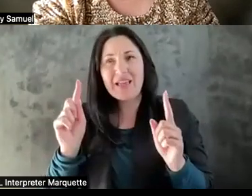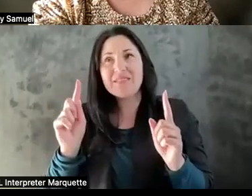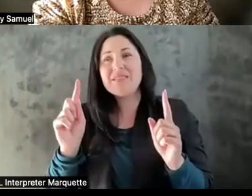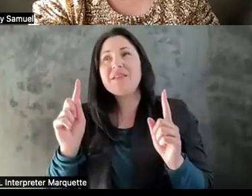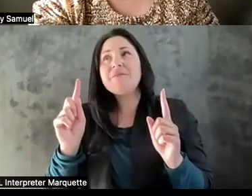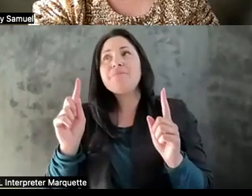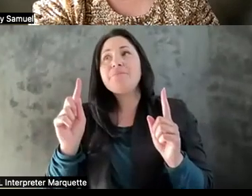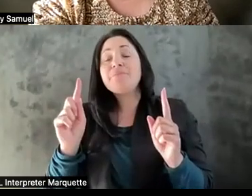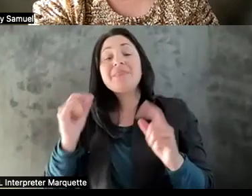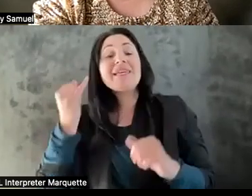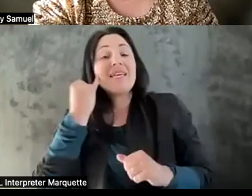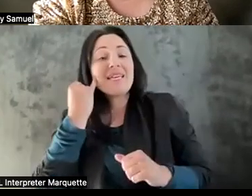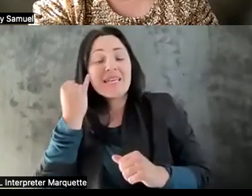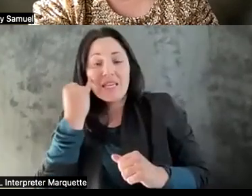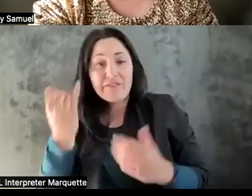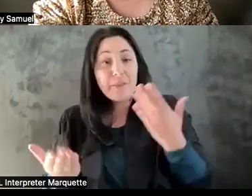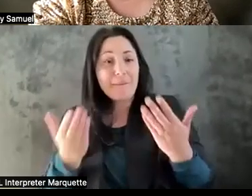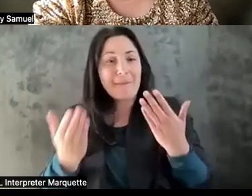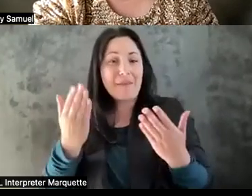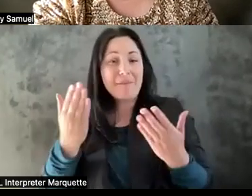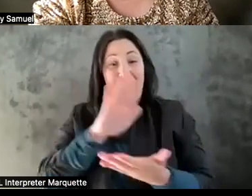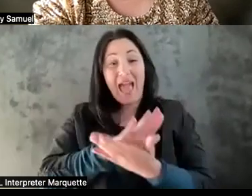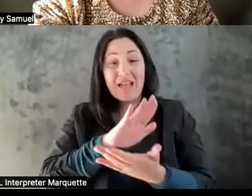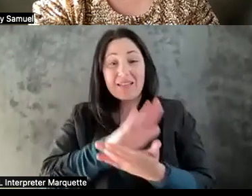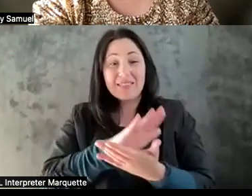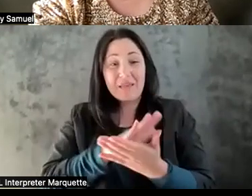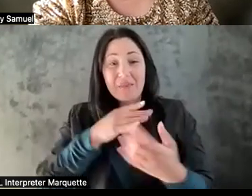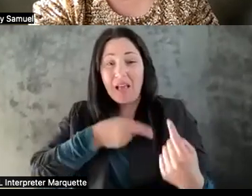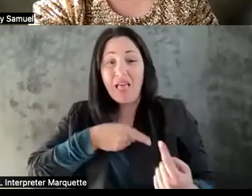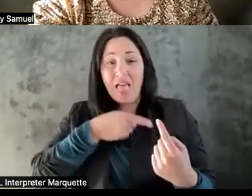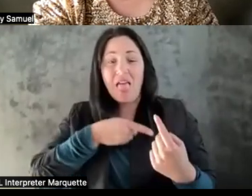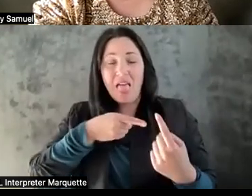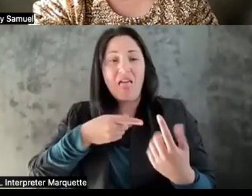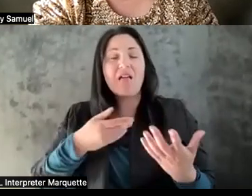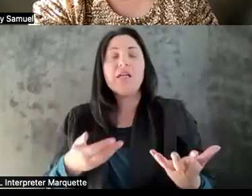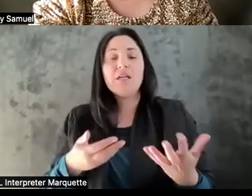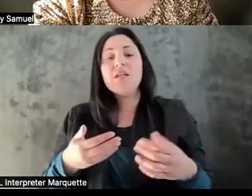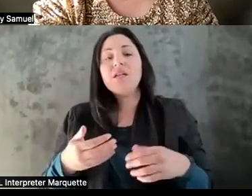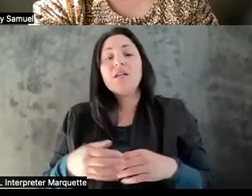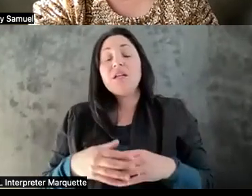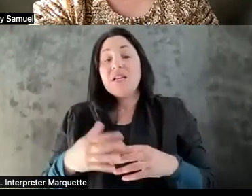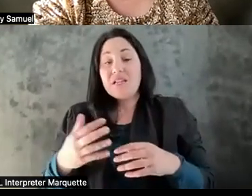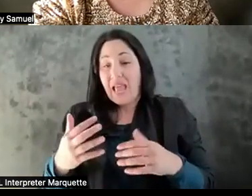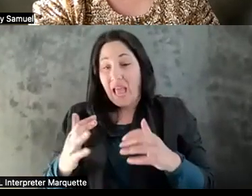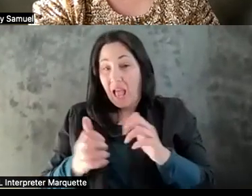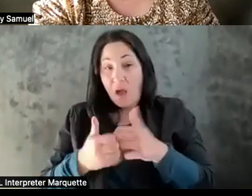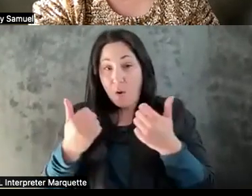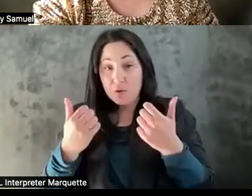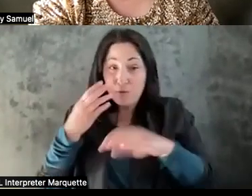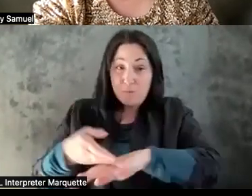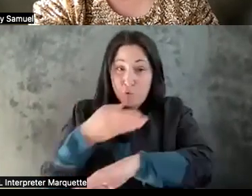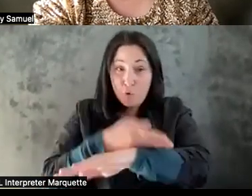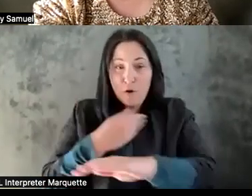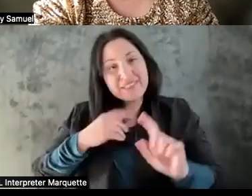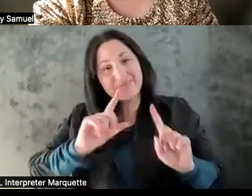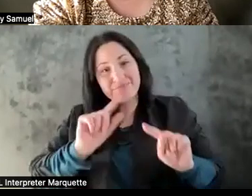students who, especially if they might even be academically struggling, the most successful thing is for them to be at school. And